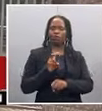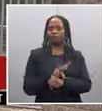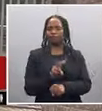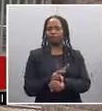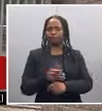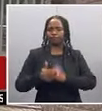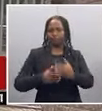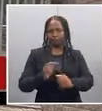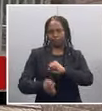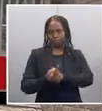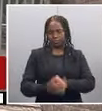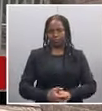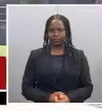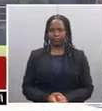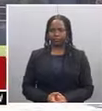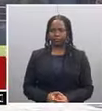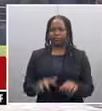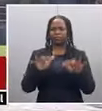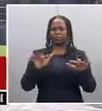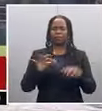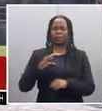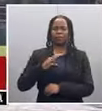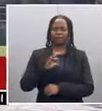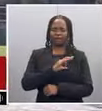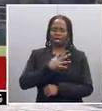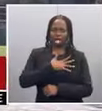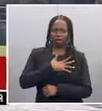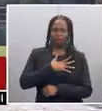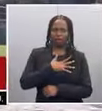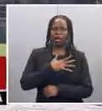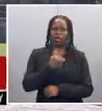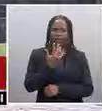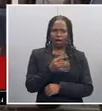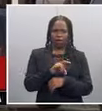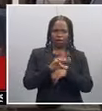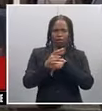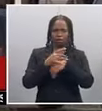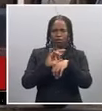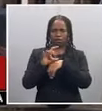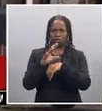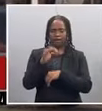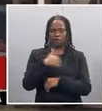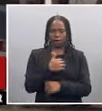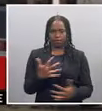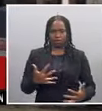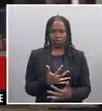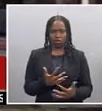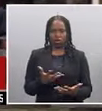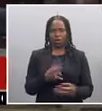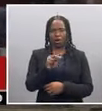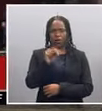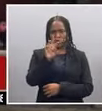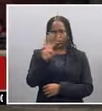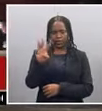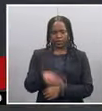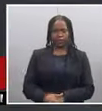situation. Pupils and staff at the school are receiving a trauma counselling. Mia Spies, Stella in the